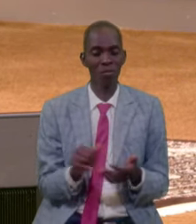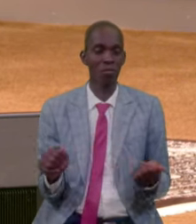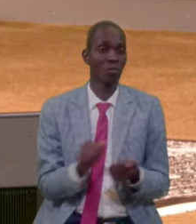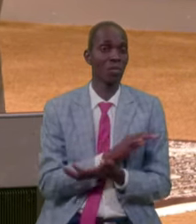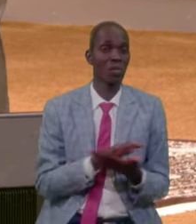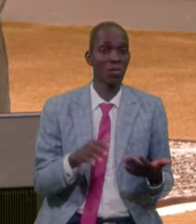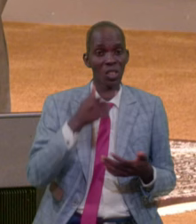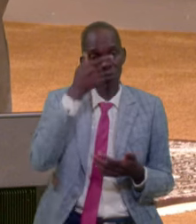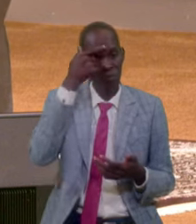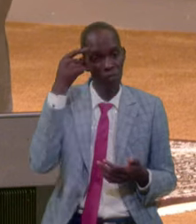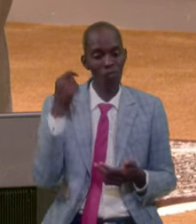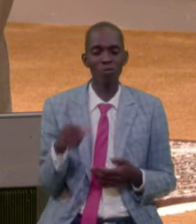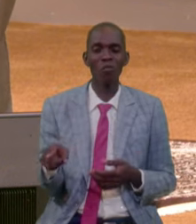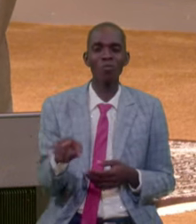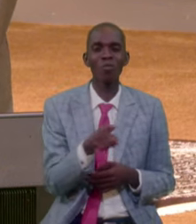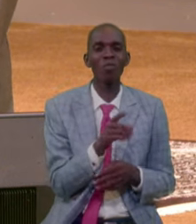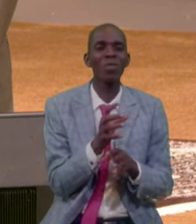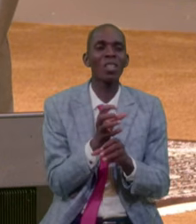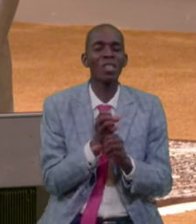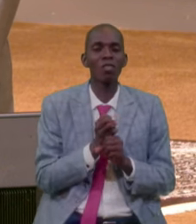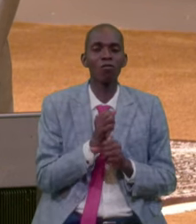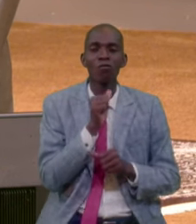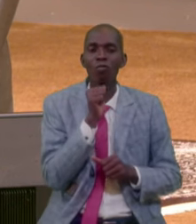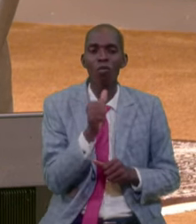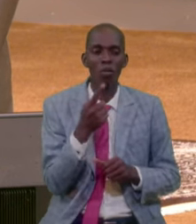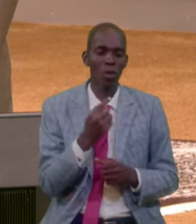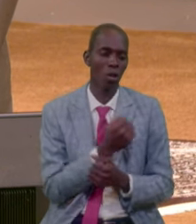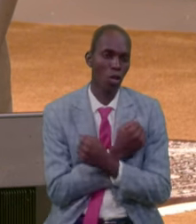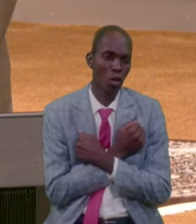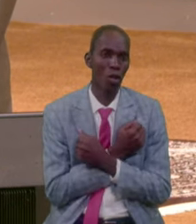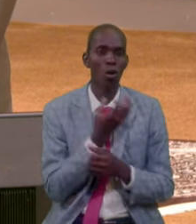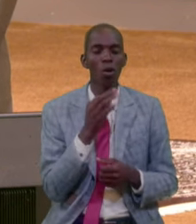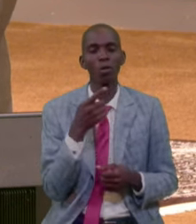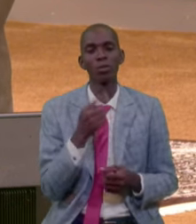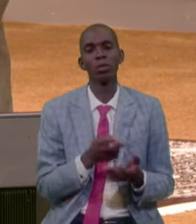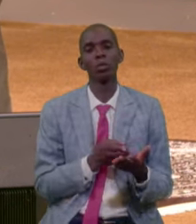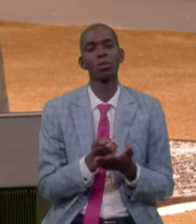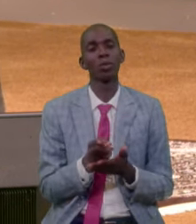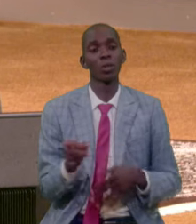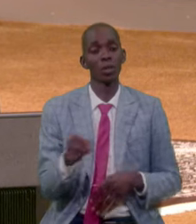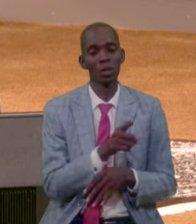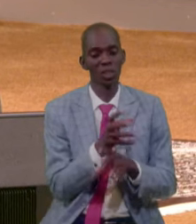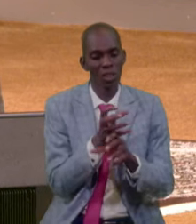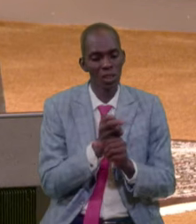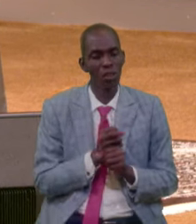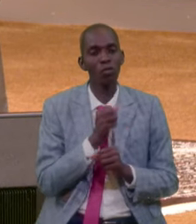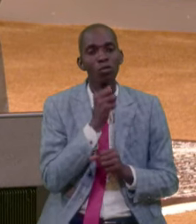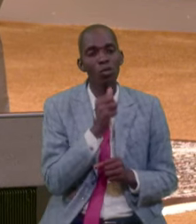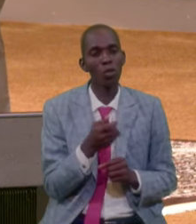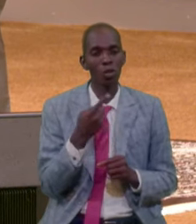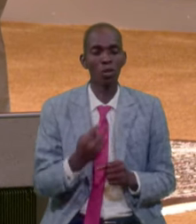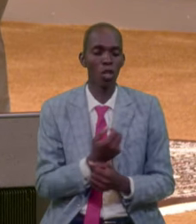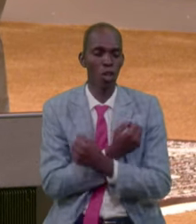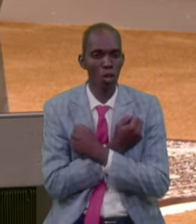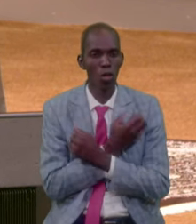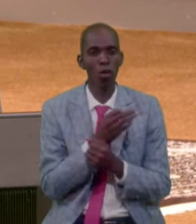because they received not the love of the truth. They received not the love of